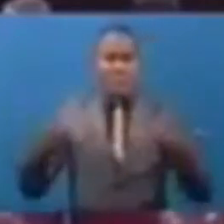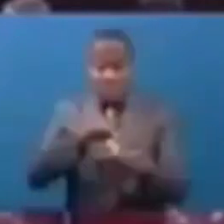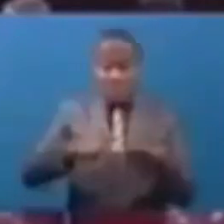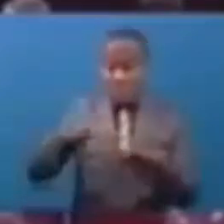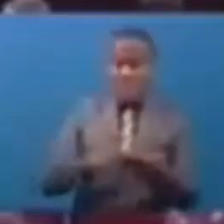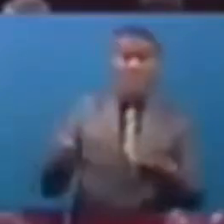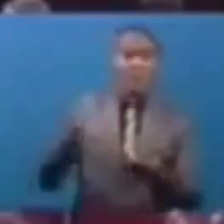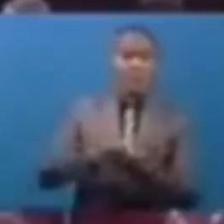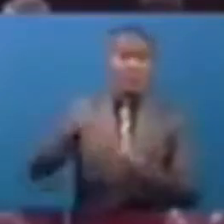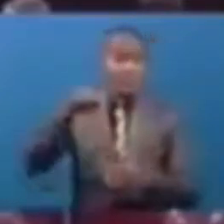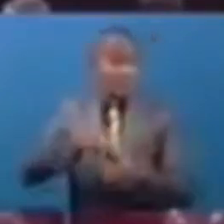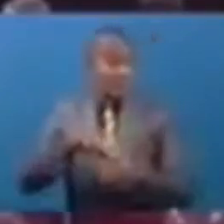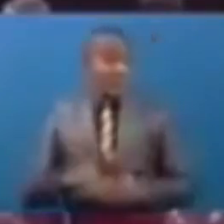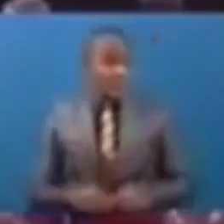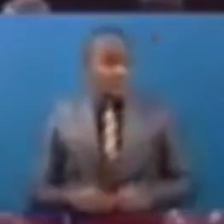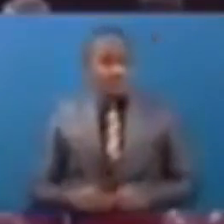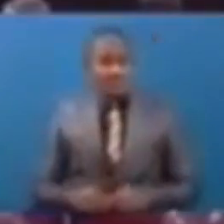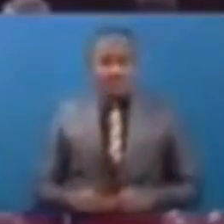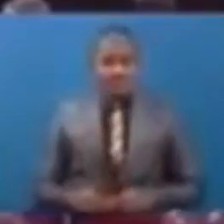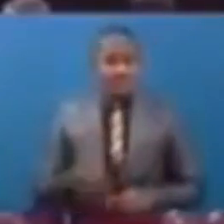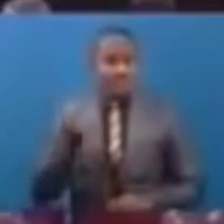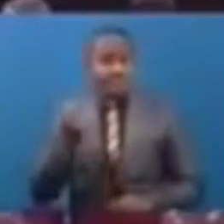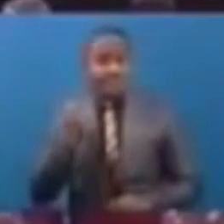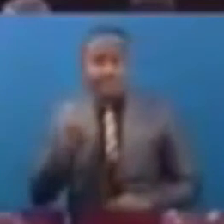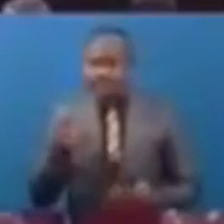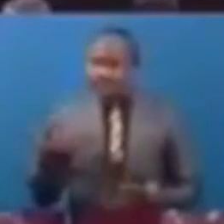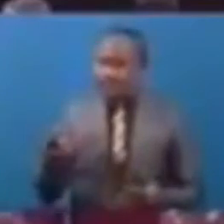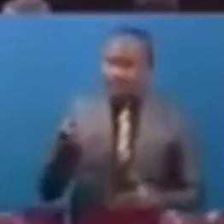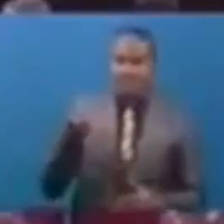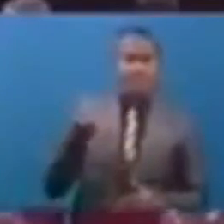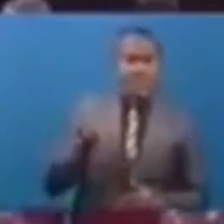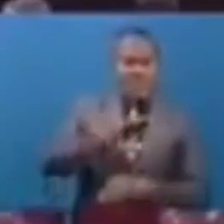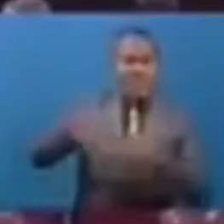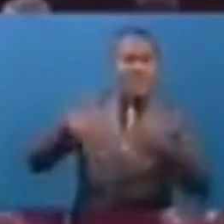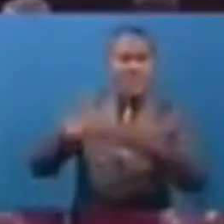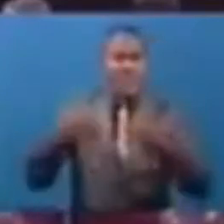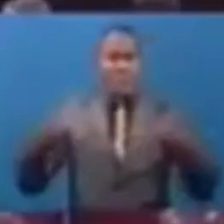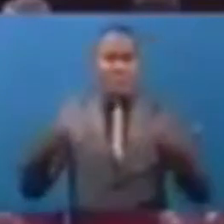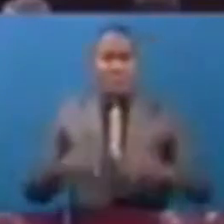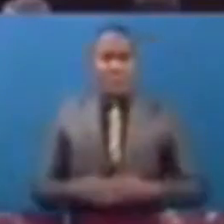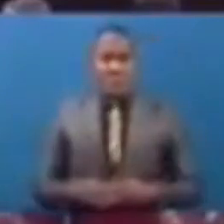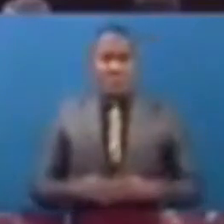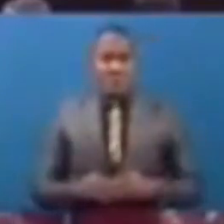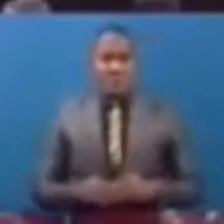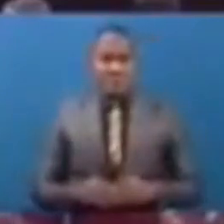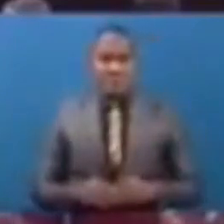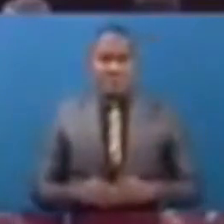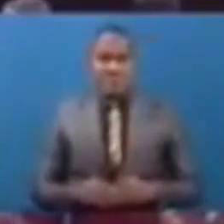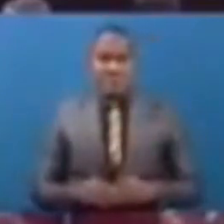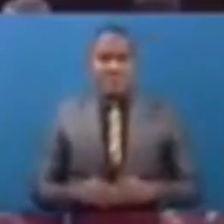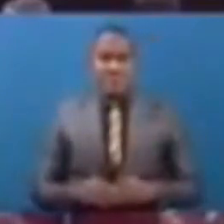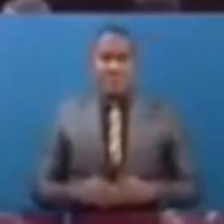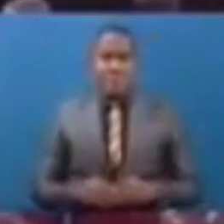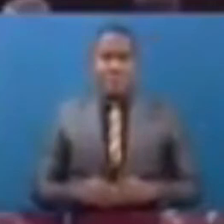effect and orders a rerun of the areas affected. In the circumstances,